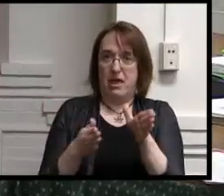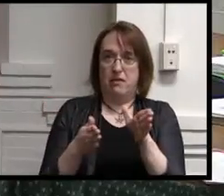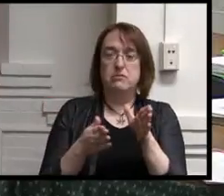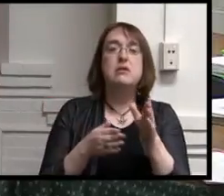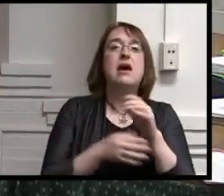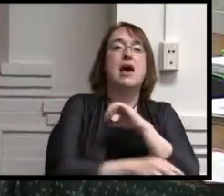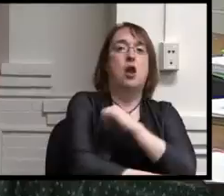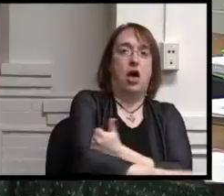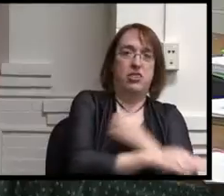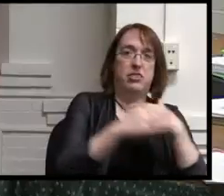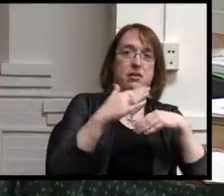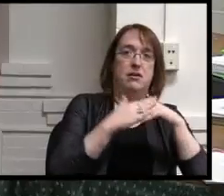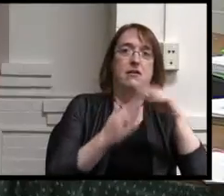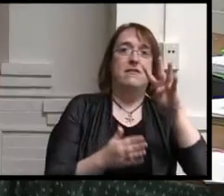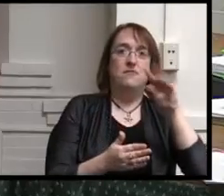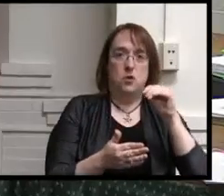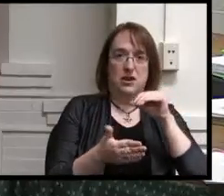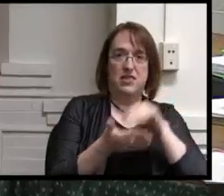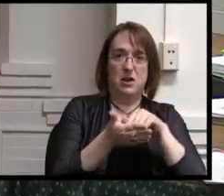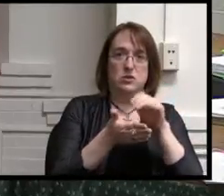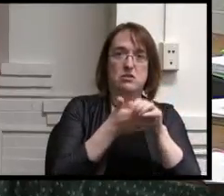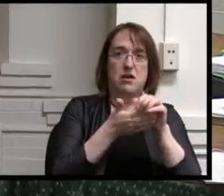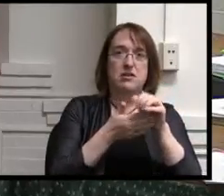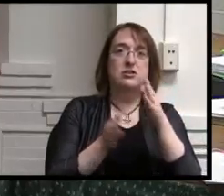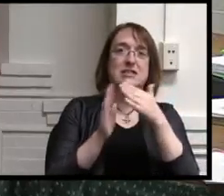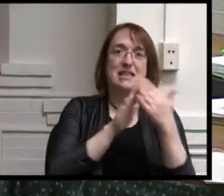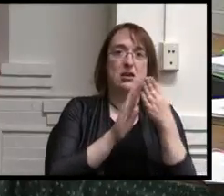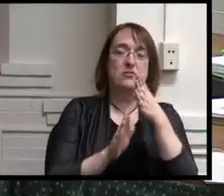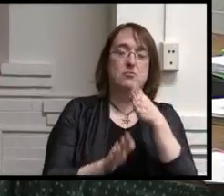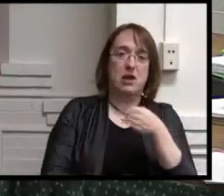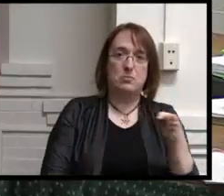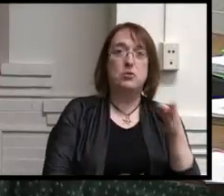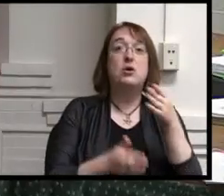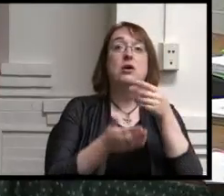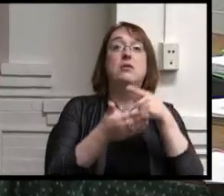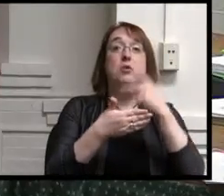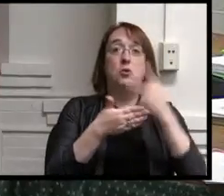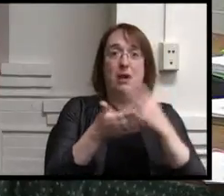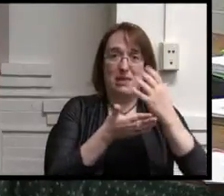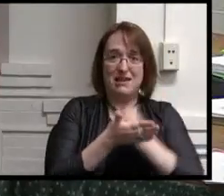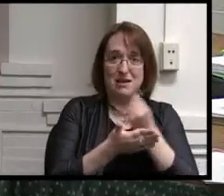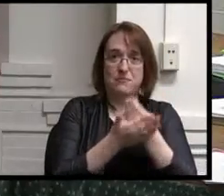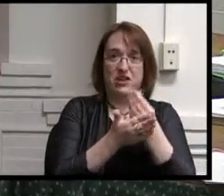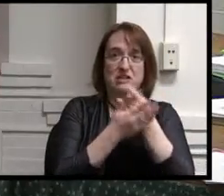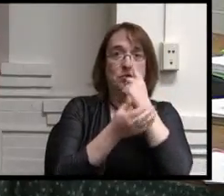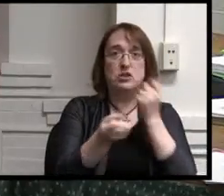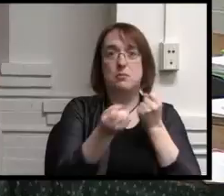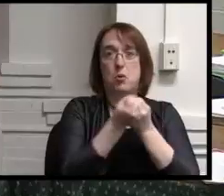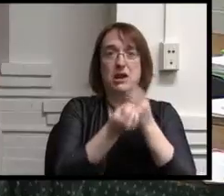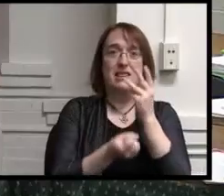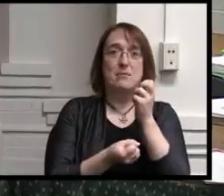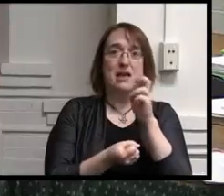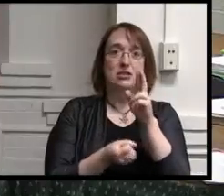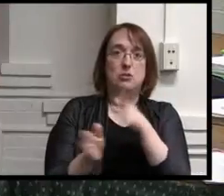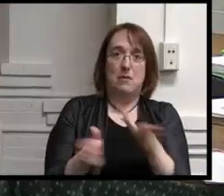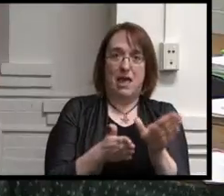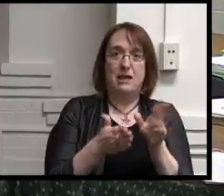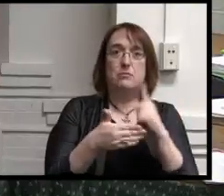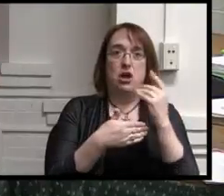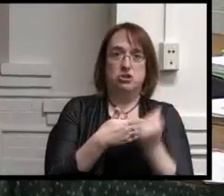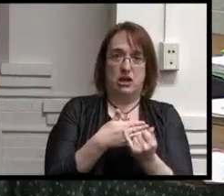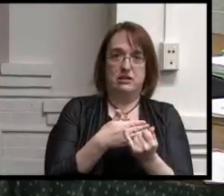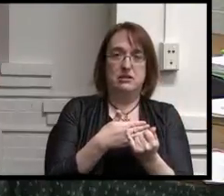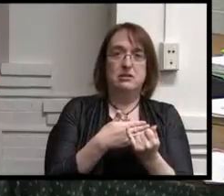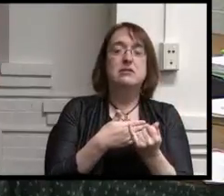use of up to $40,000 in Town of Brattleboro program income funds to support the Tri-Park Master Plan project, contingent